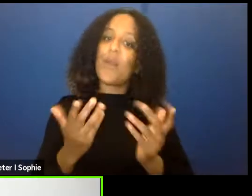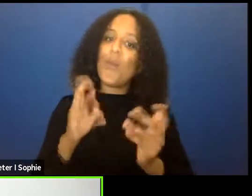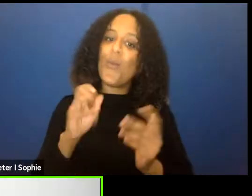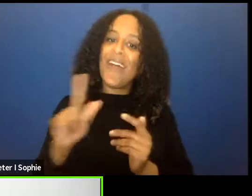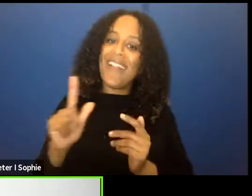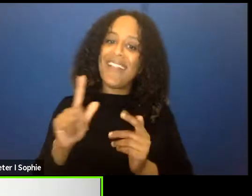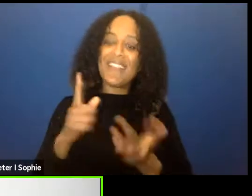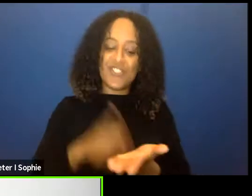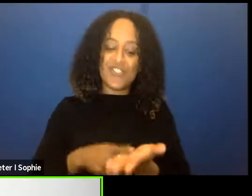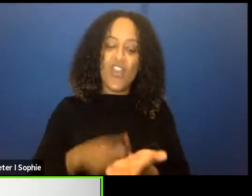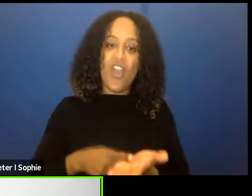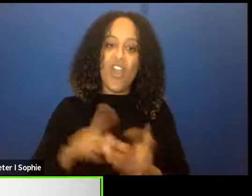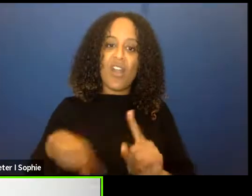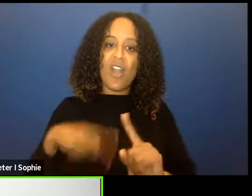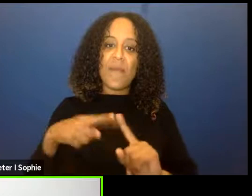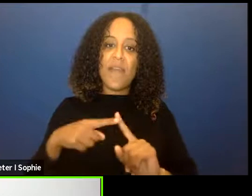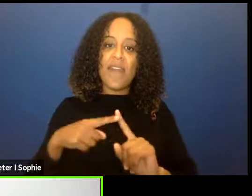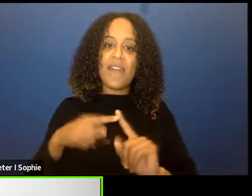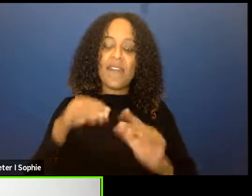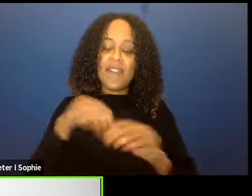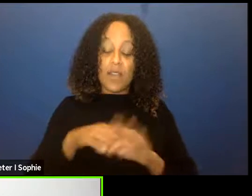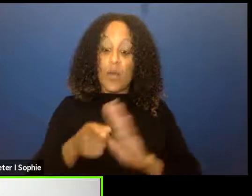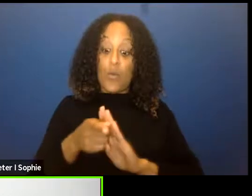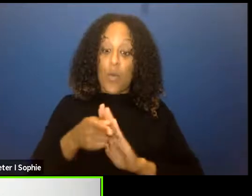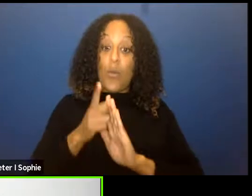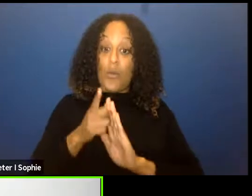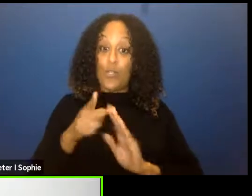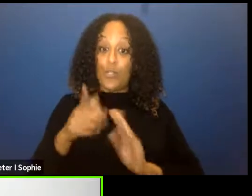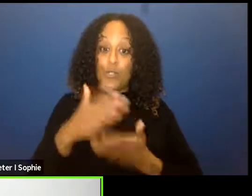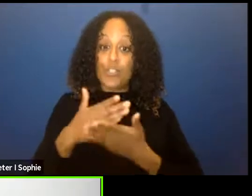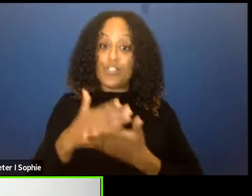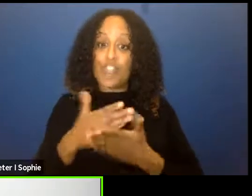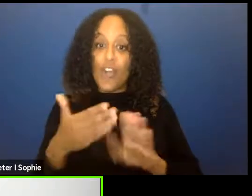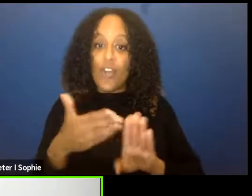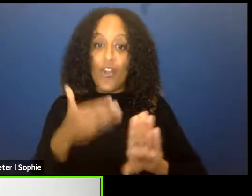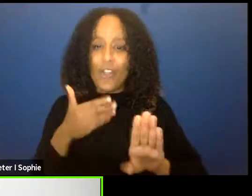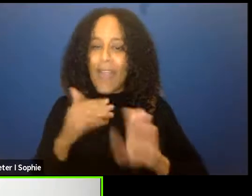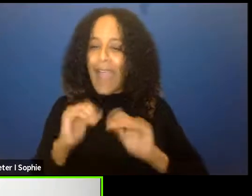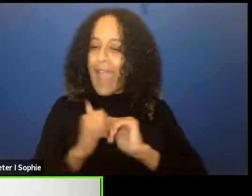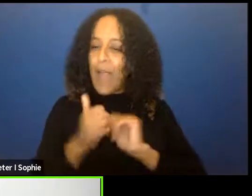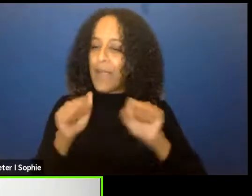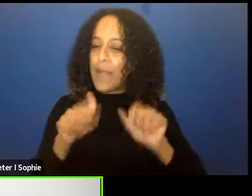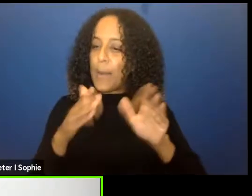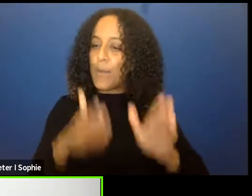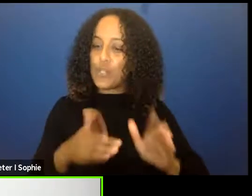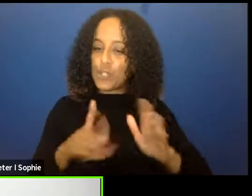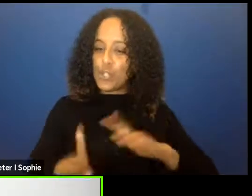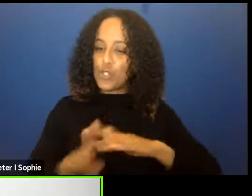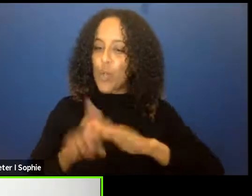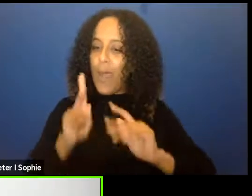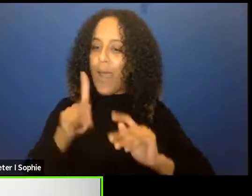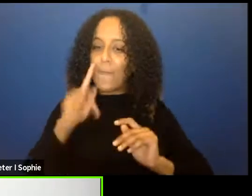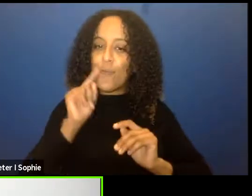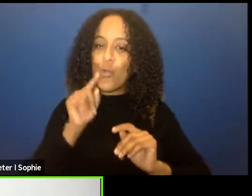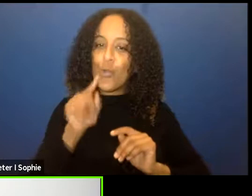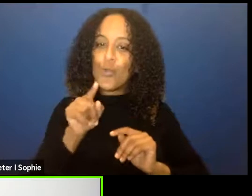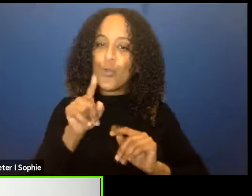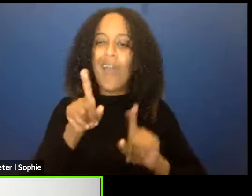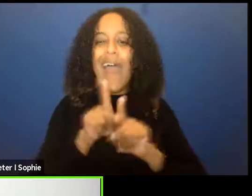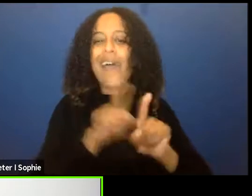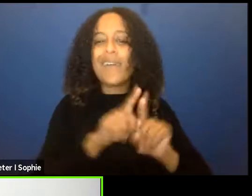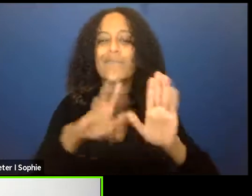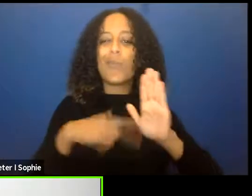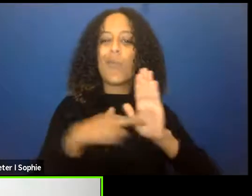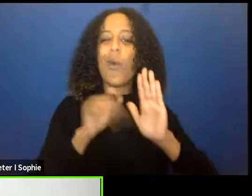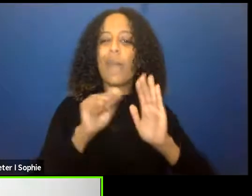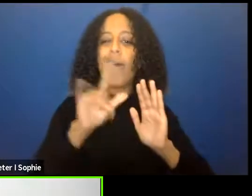let's talk about, how in that moment that you shared earlier, how could someone have showed up for you as an ally? Let's start